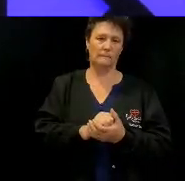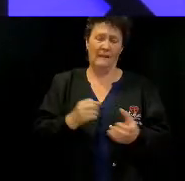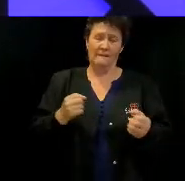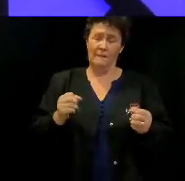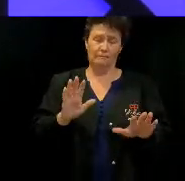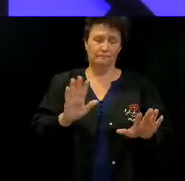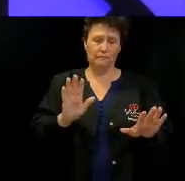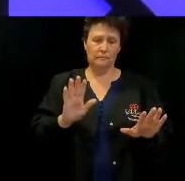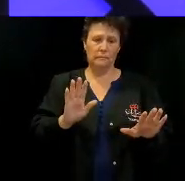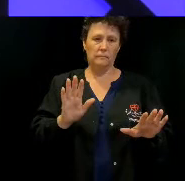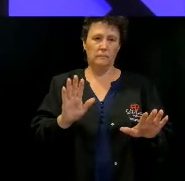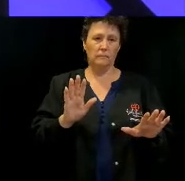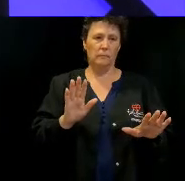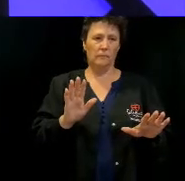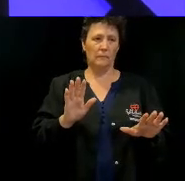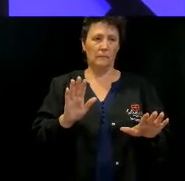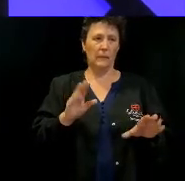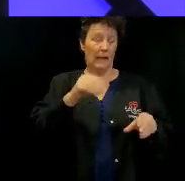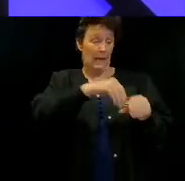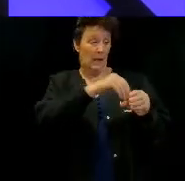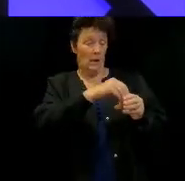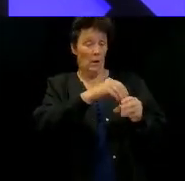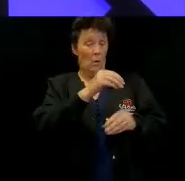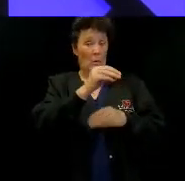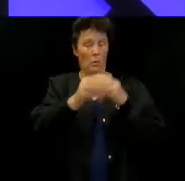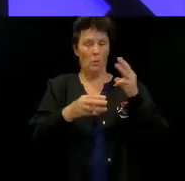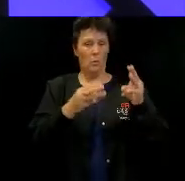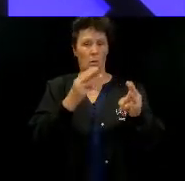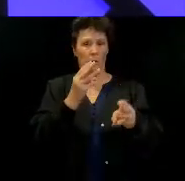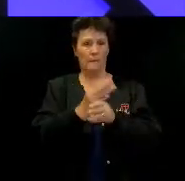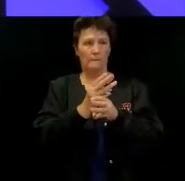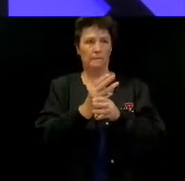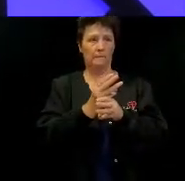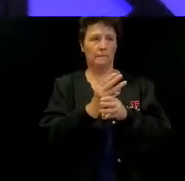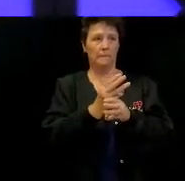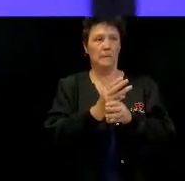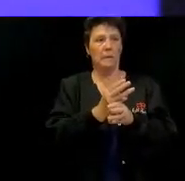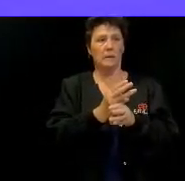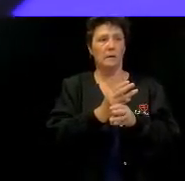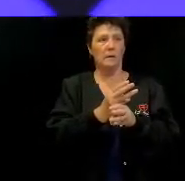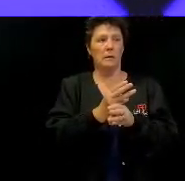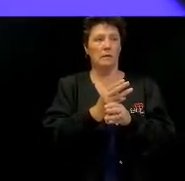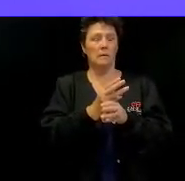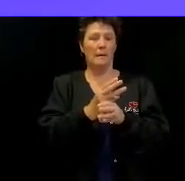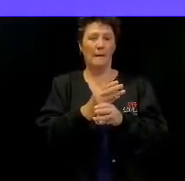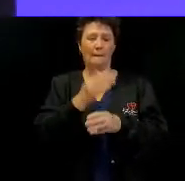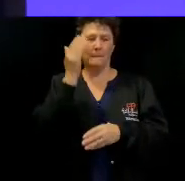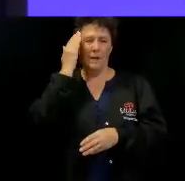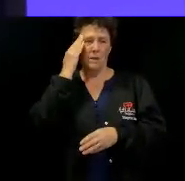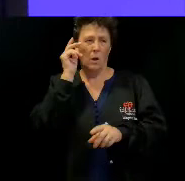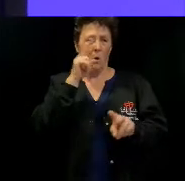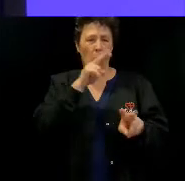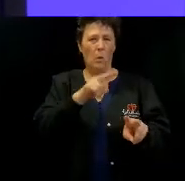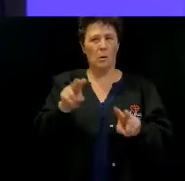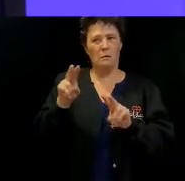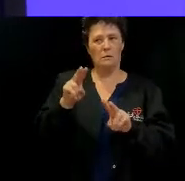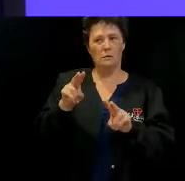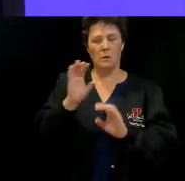Listen, when in our world, this is, I want to say this to you. Be aware of your emotional circuits.